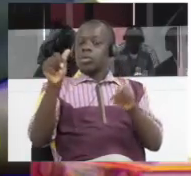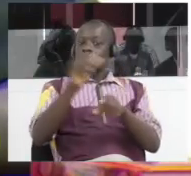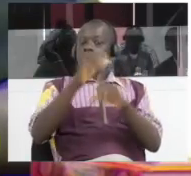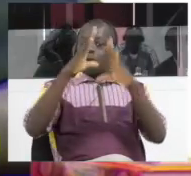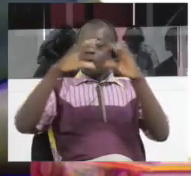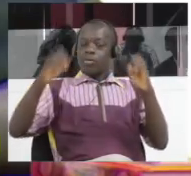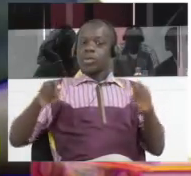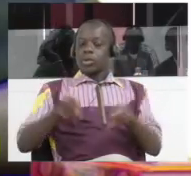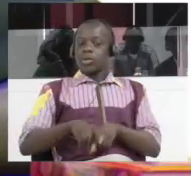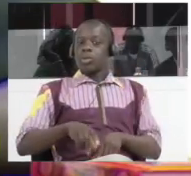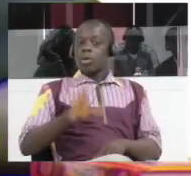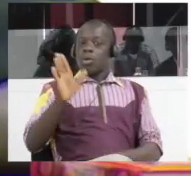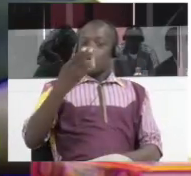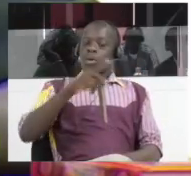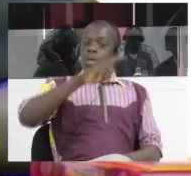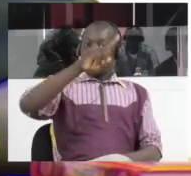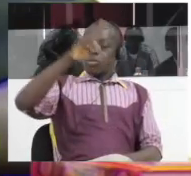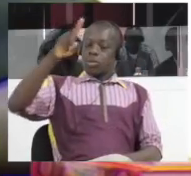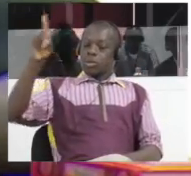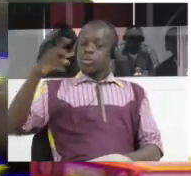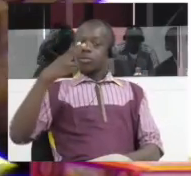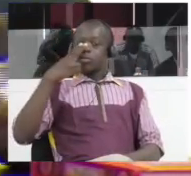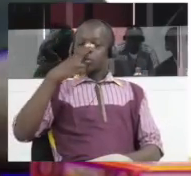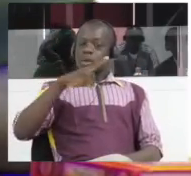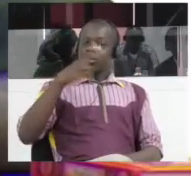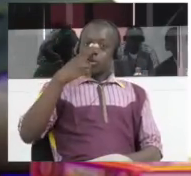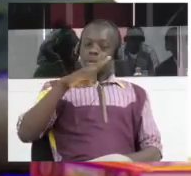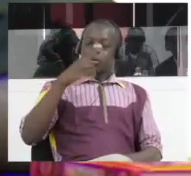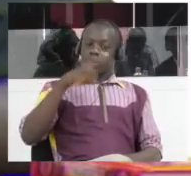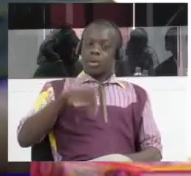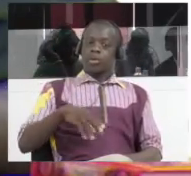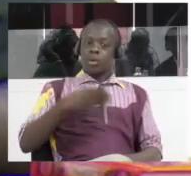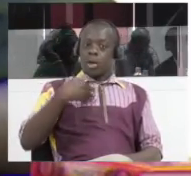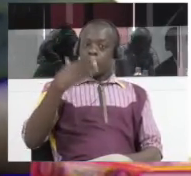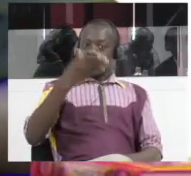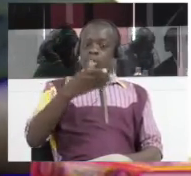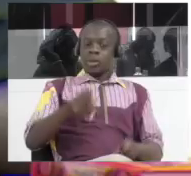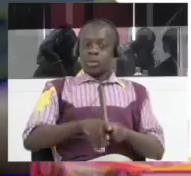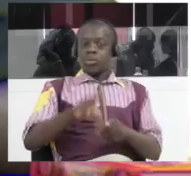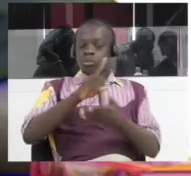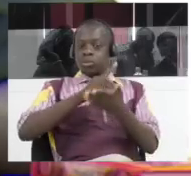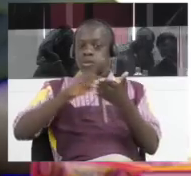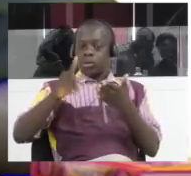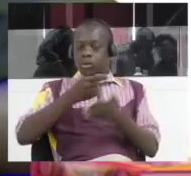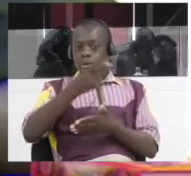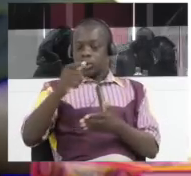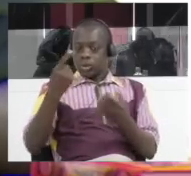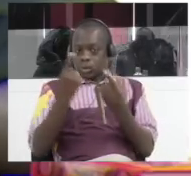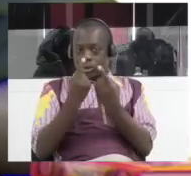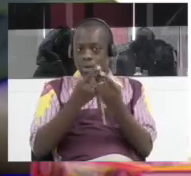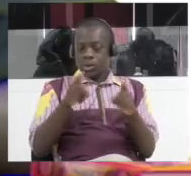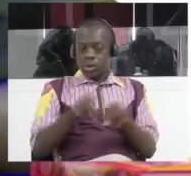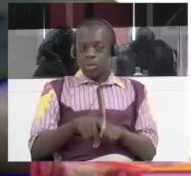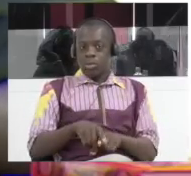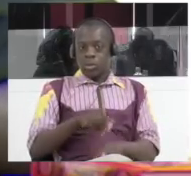officers who will be tasked to go around and then try to contain them, police them, and that